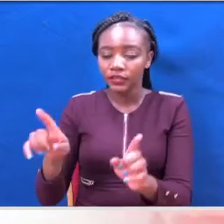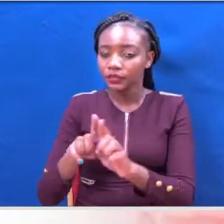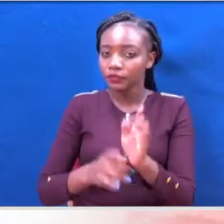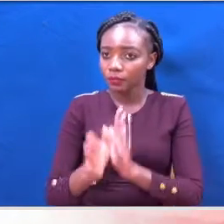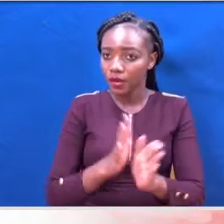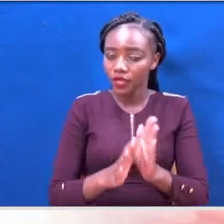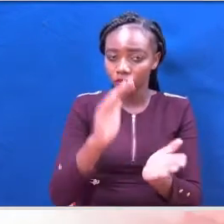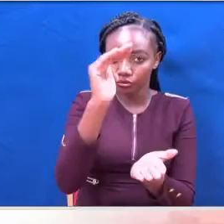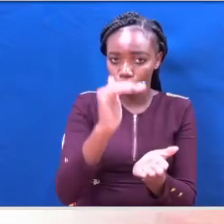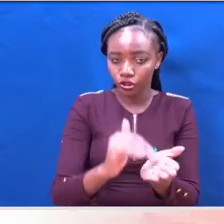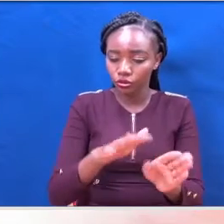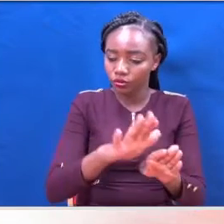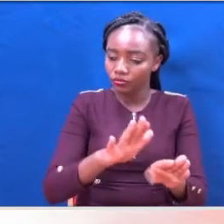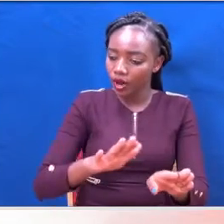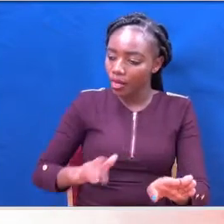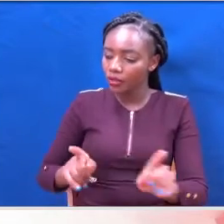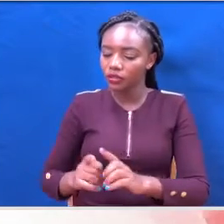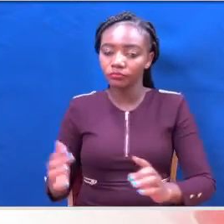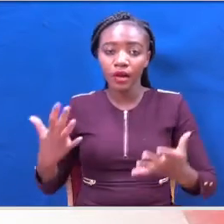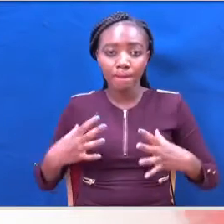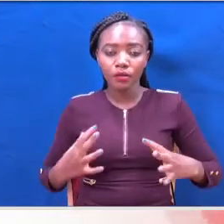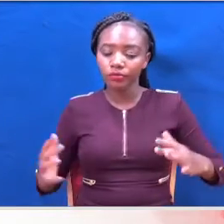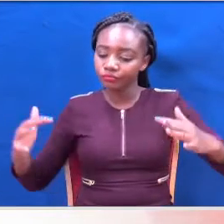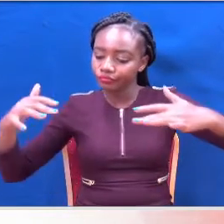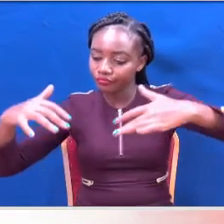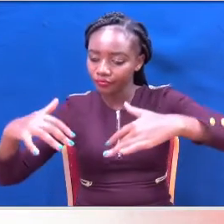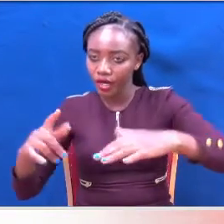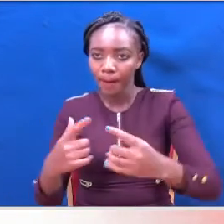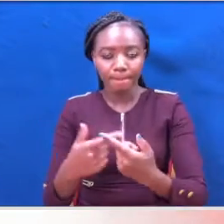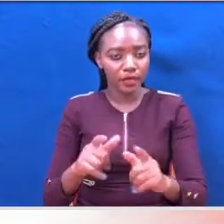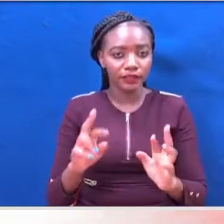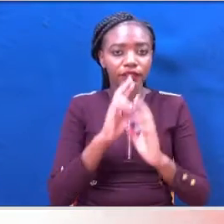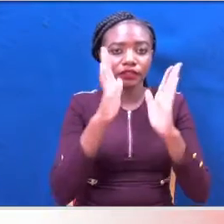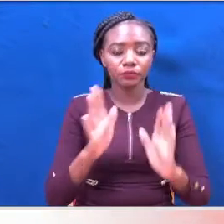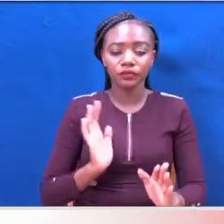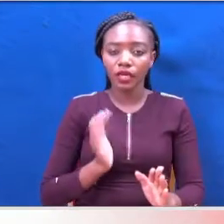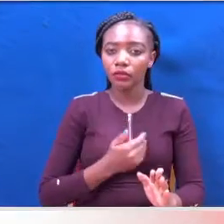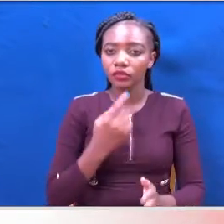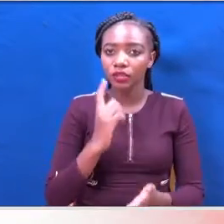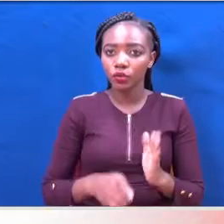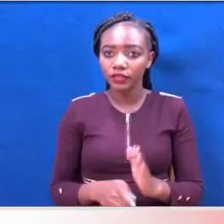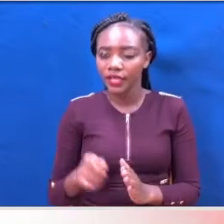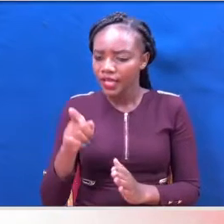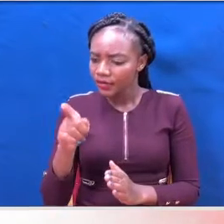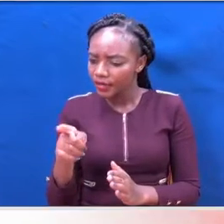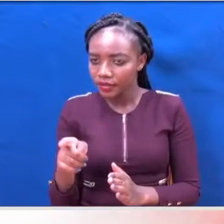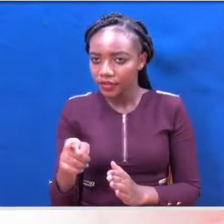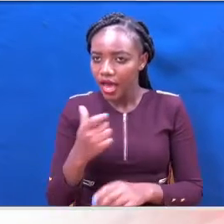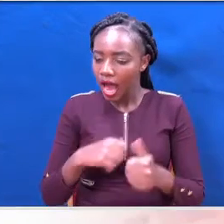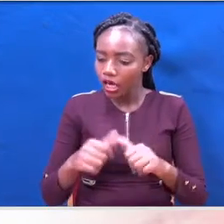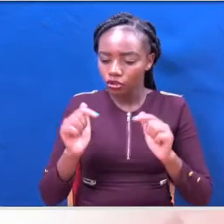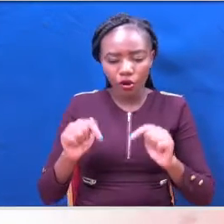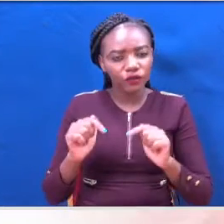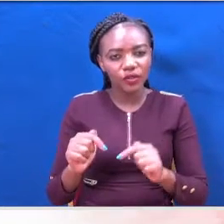Nairobi Central Business District. But as David Mudhoka reports, the temporary relocation drew mixed reactions